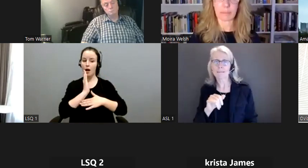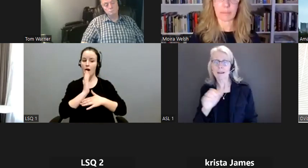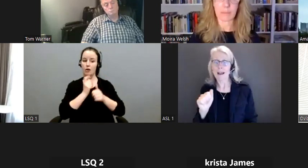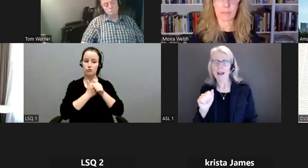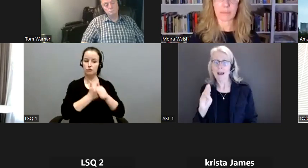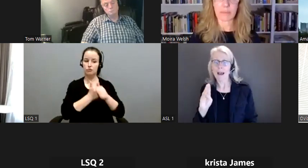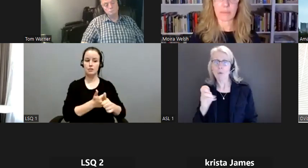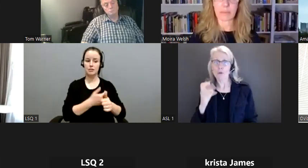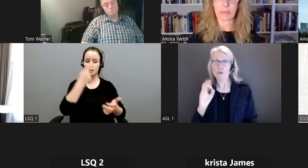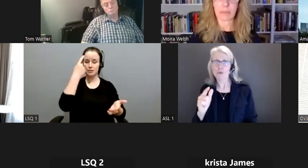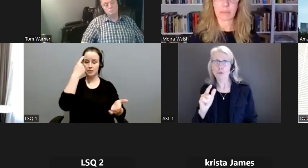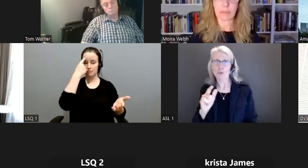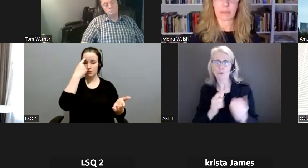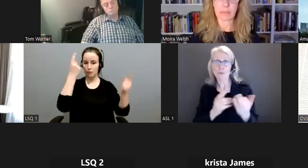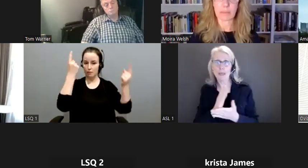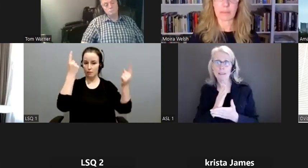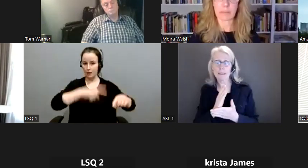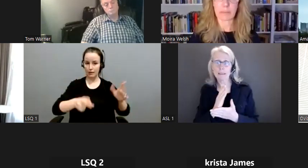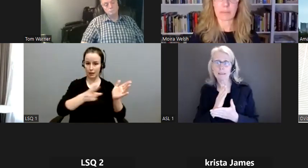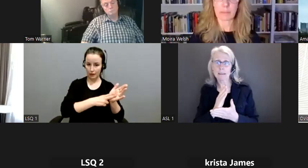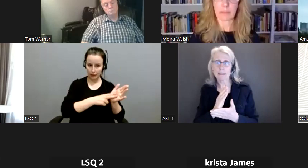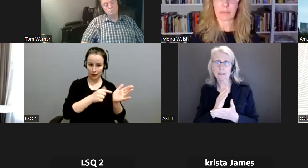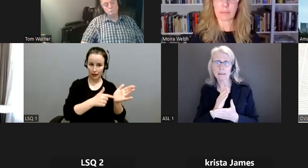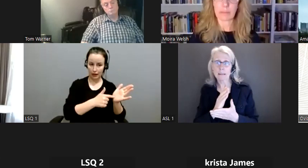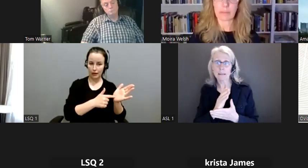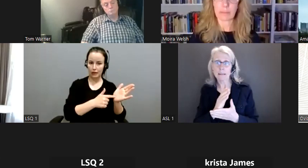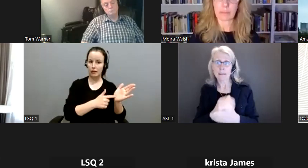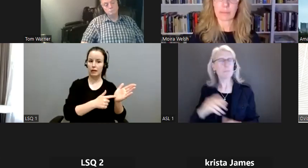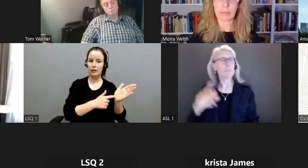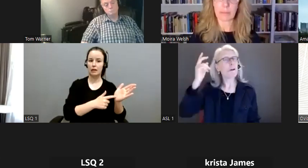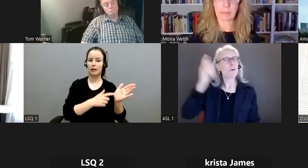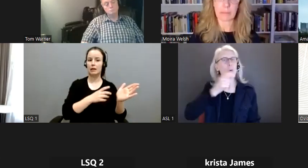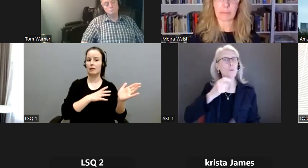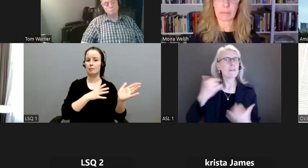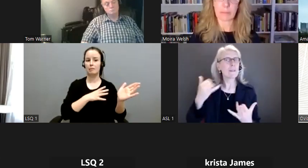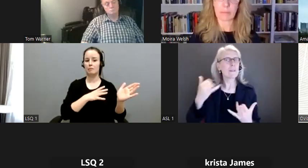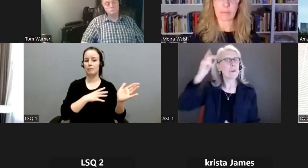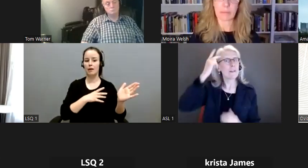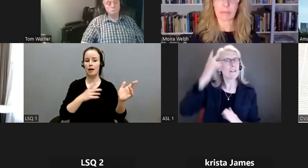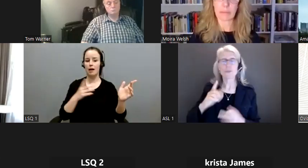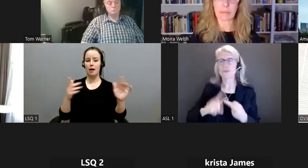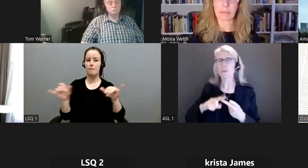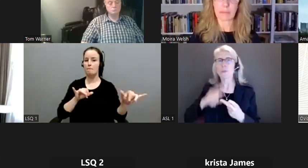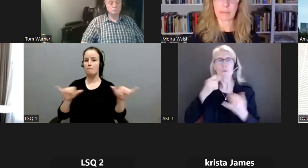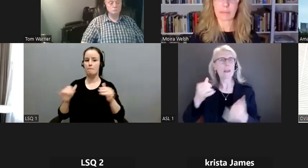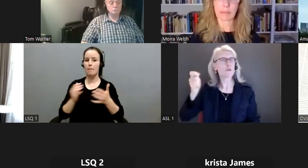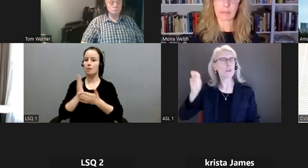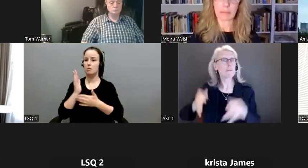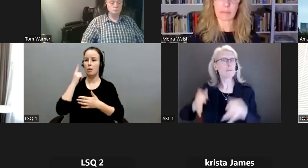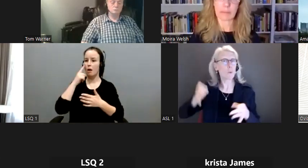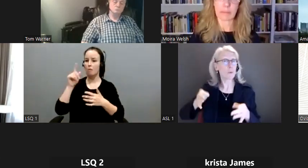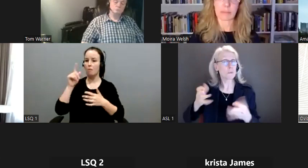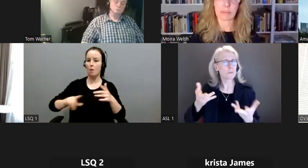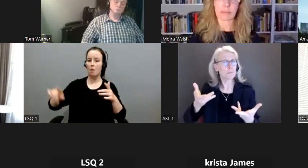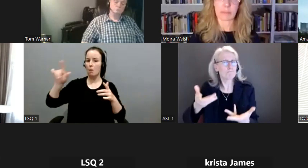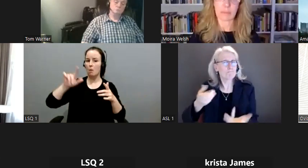Those rights are not treated as a full box of rights by the politicians or by the courts. So part of what we do when we